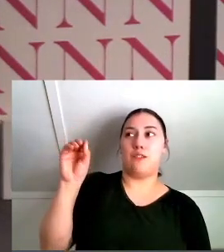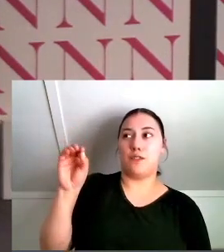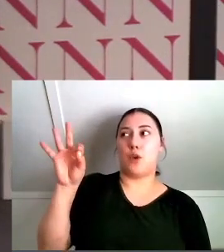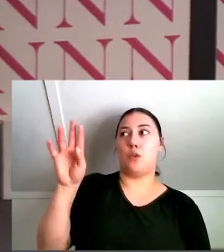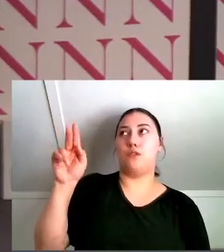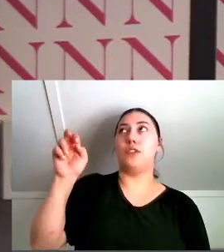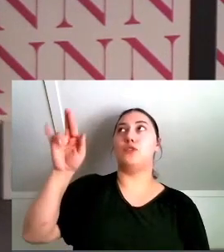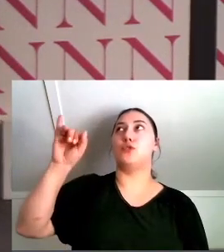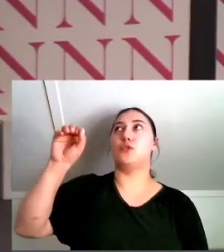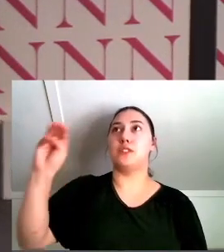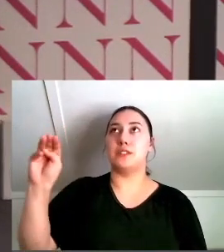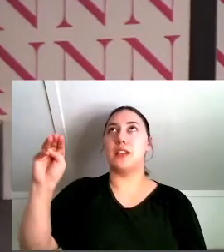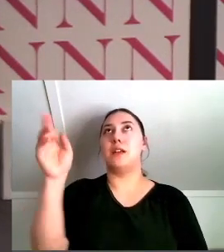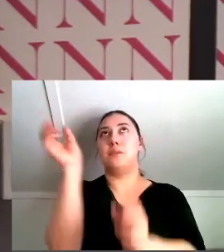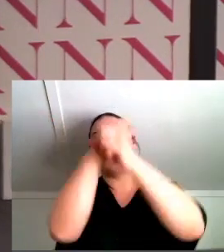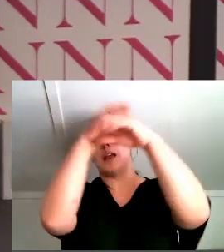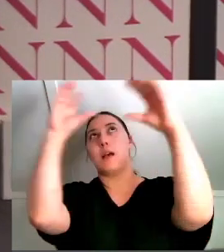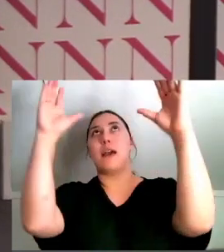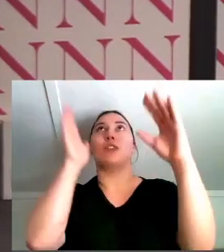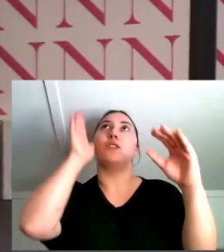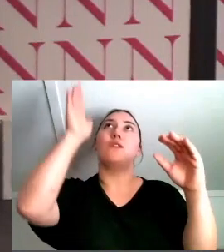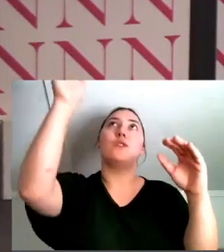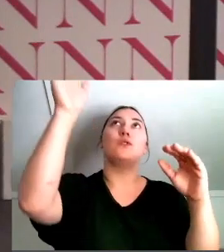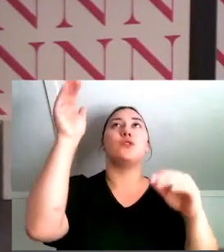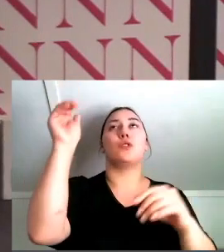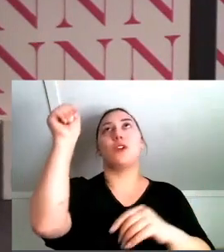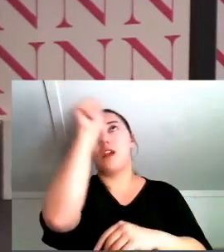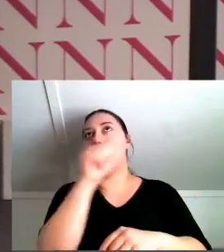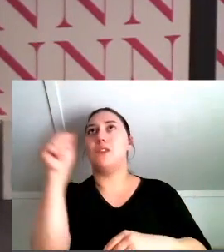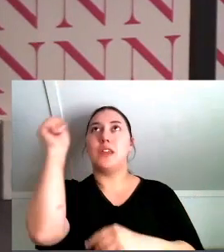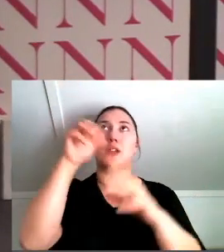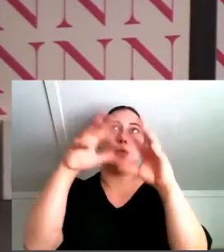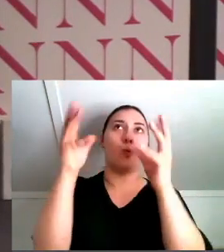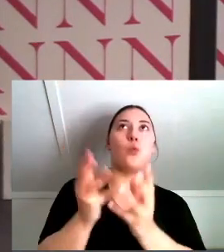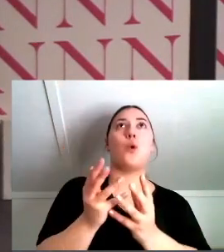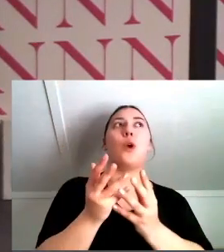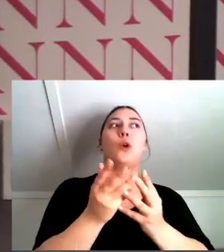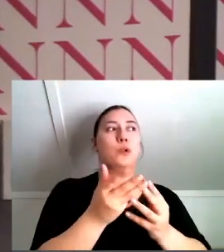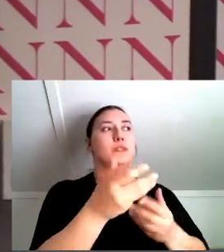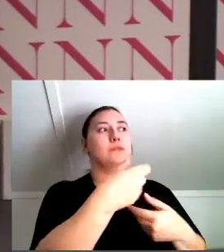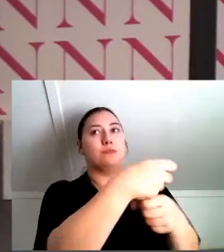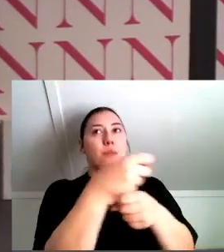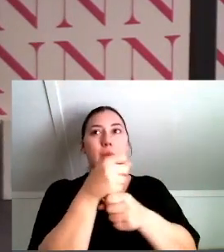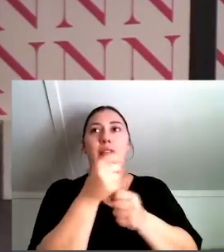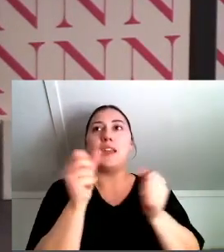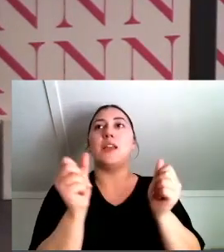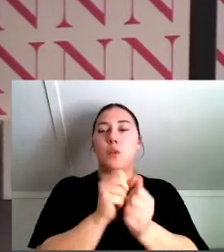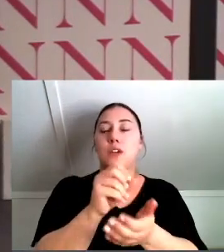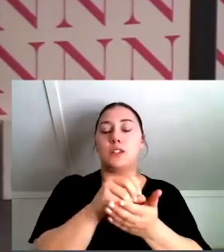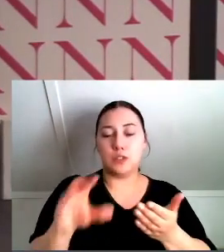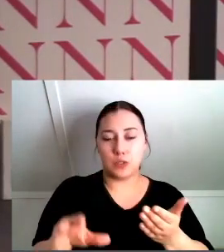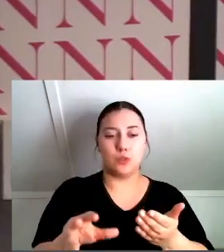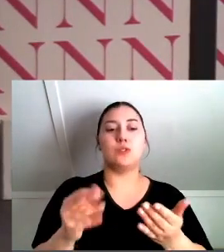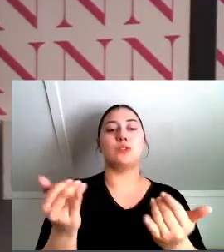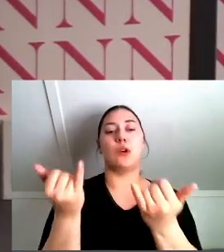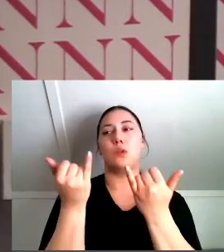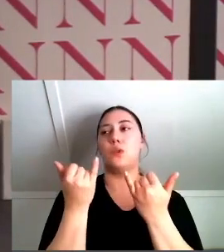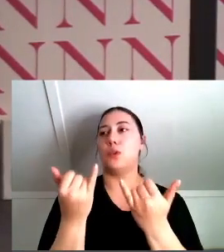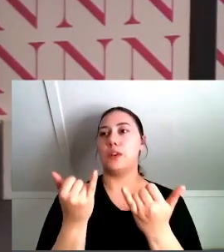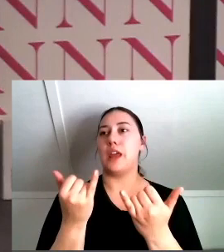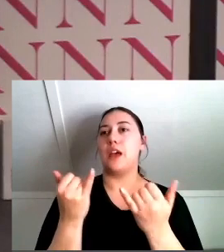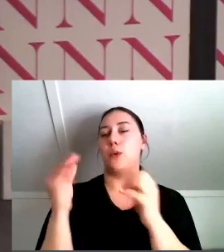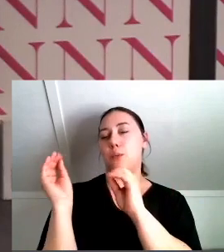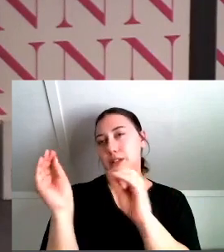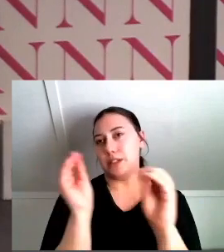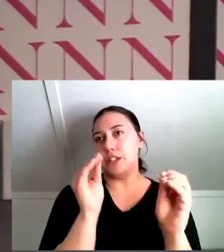And I did recently, just last year, work with what we call Spartan Studio. And that was a class that was